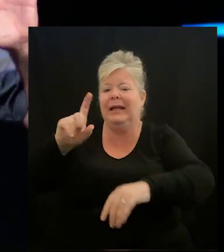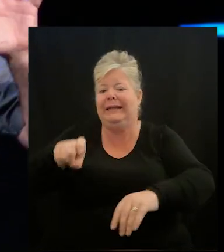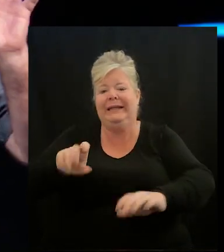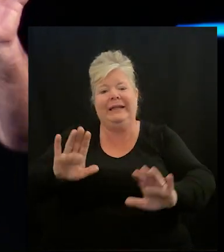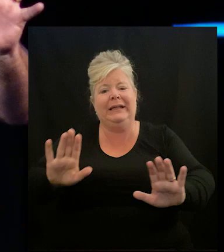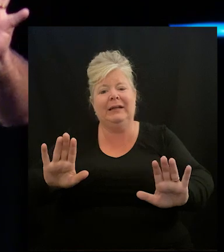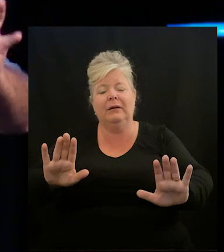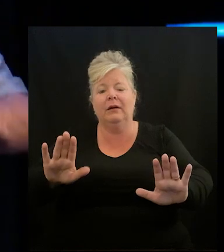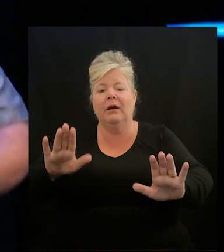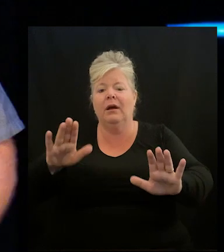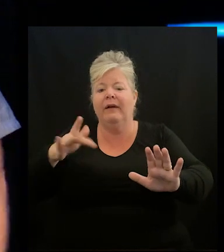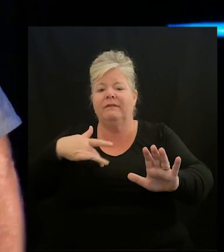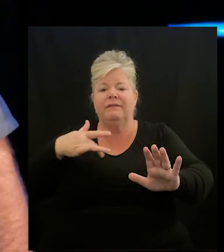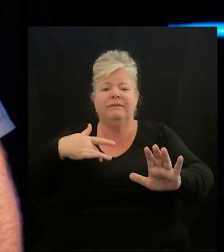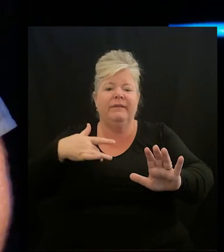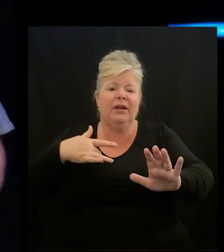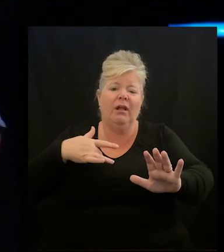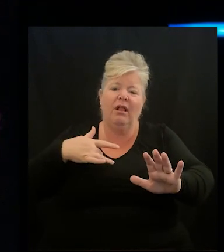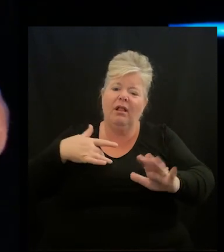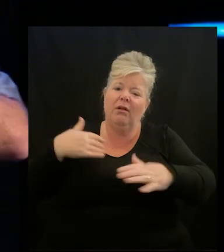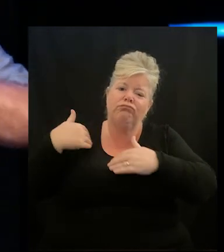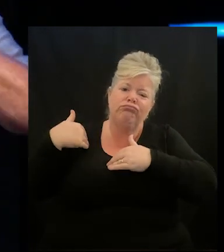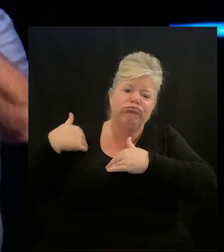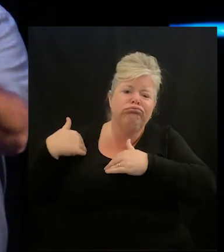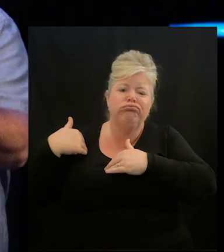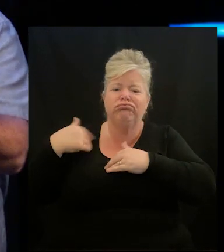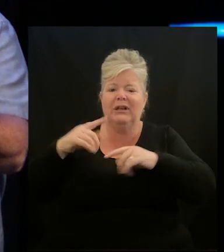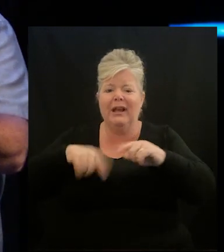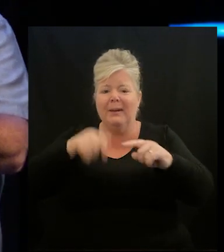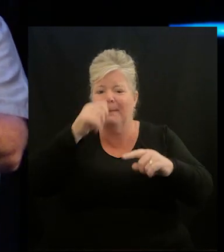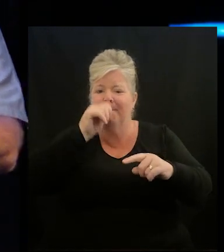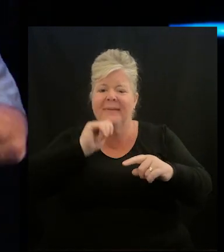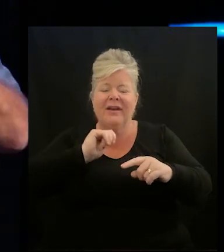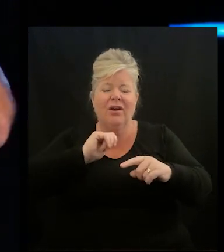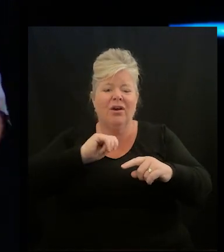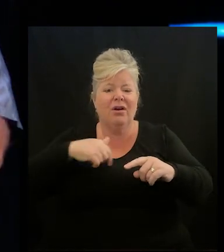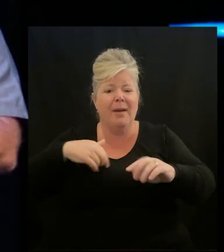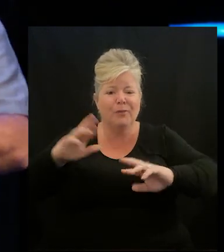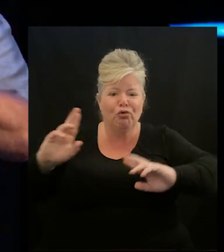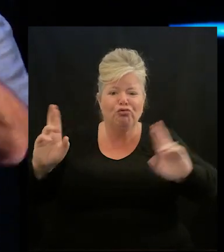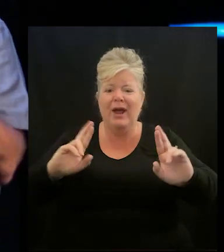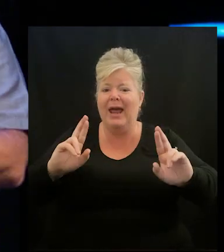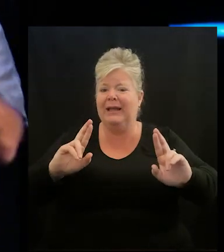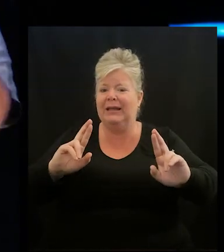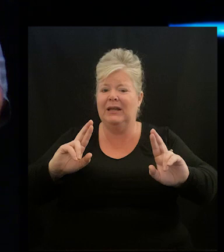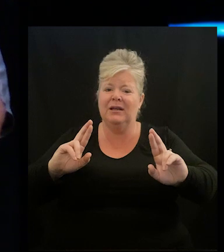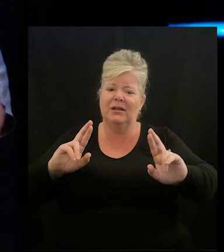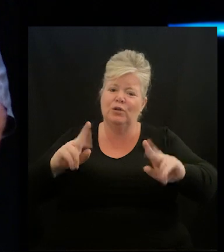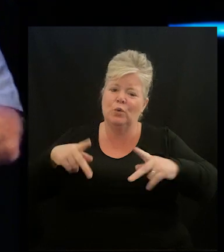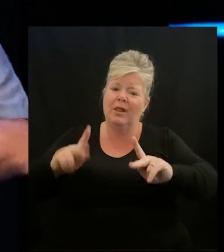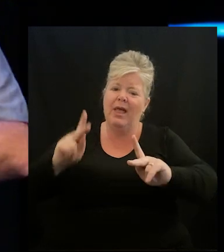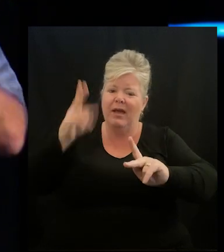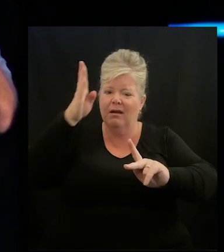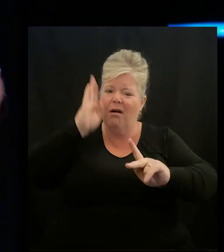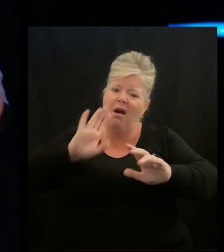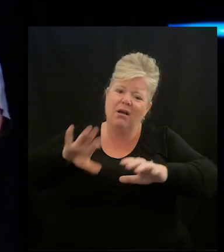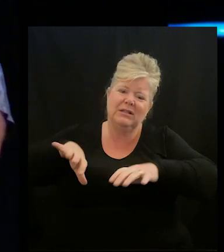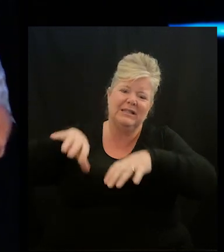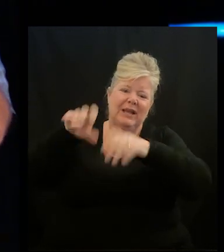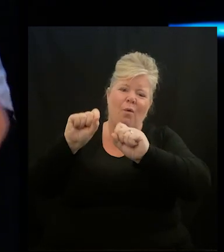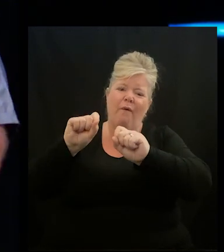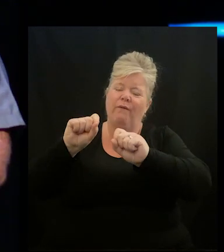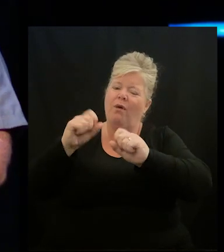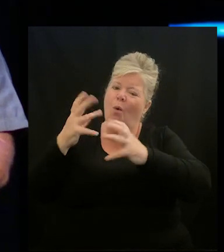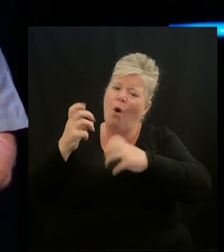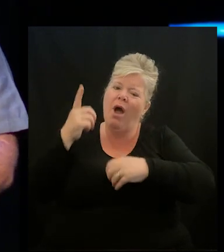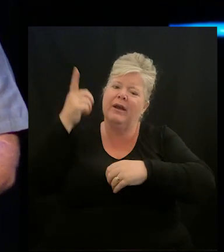this burden that I'm carrying on God. I'm ready to give God complete control of my life. I'm ready to ask Him